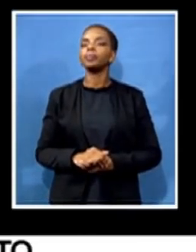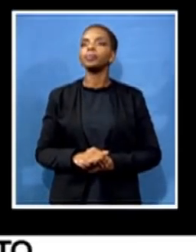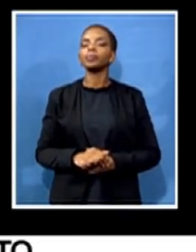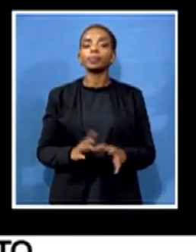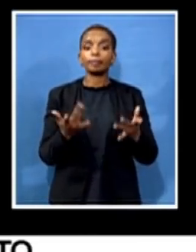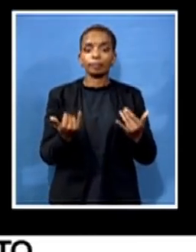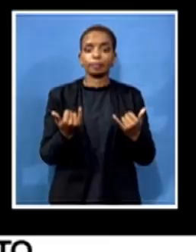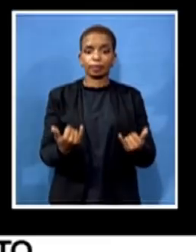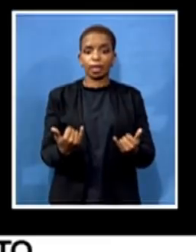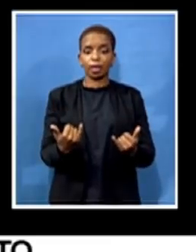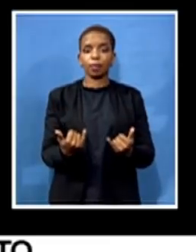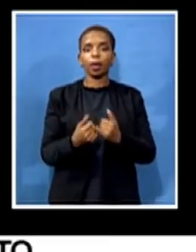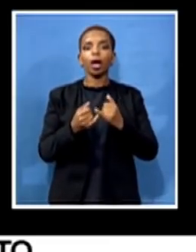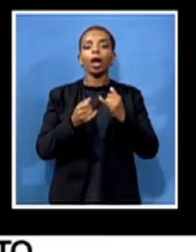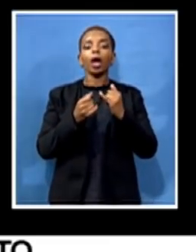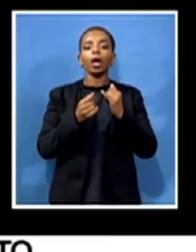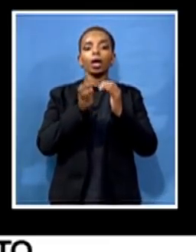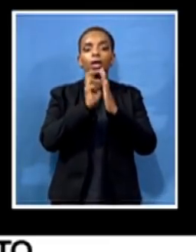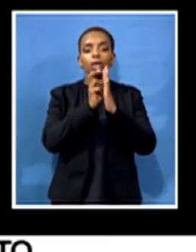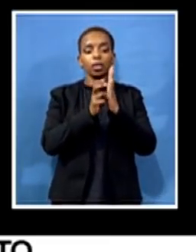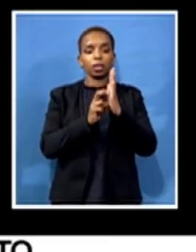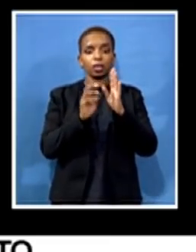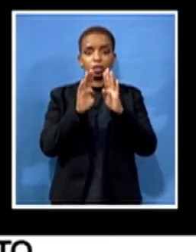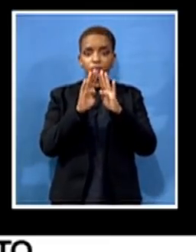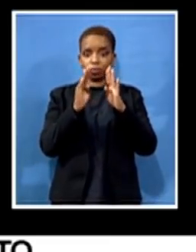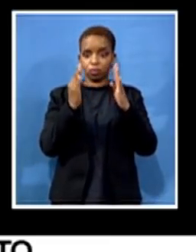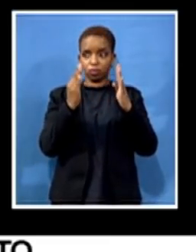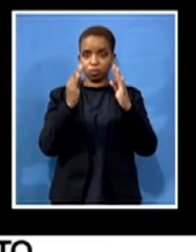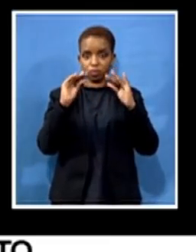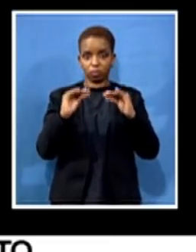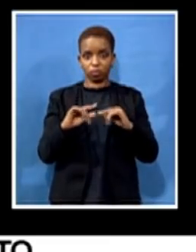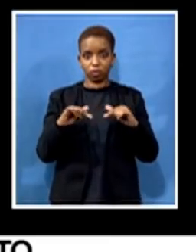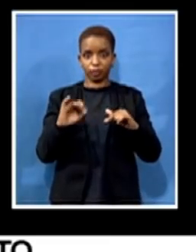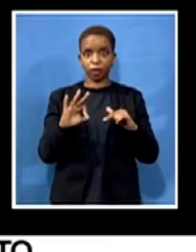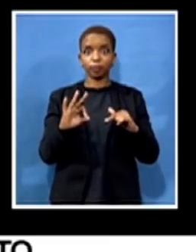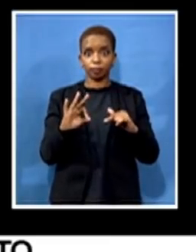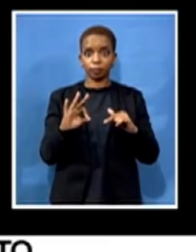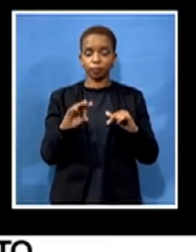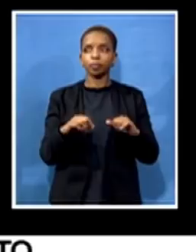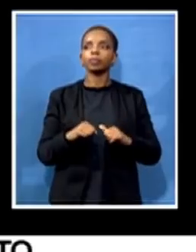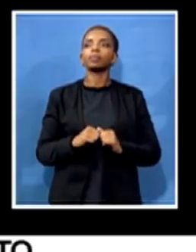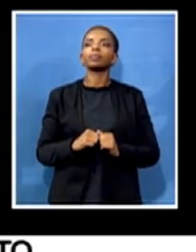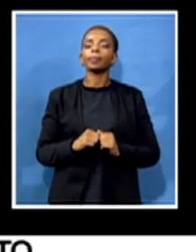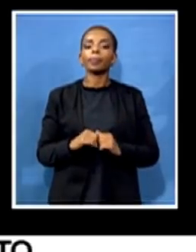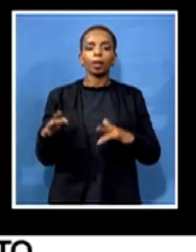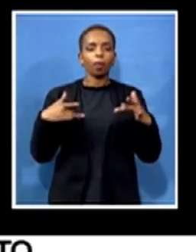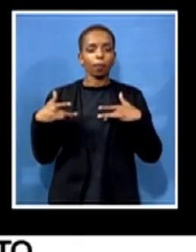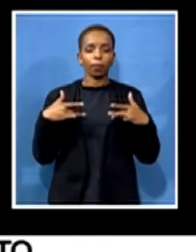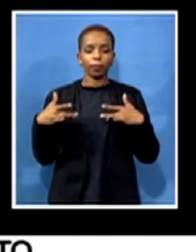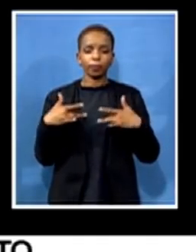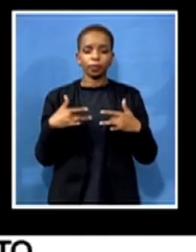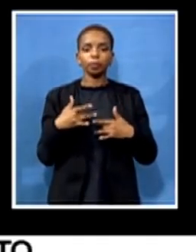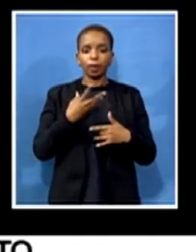relaxed and with all the concerns relating to water in